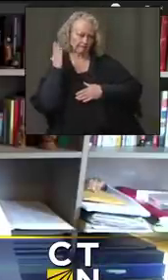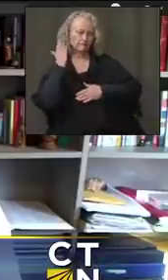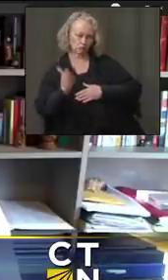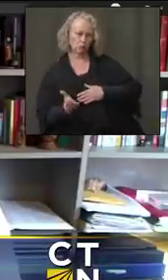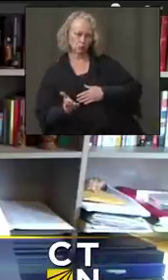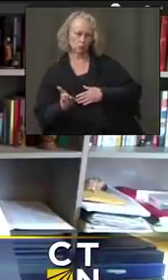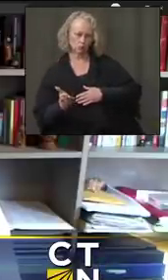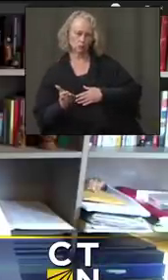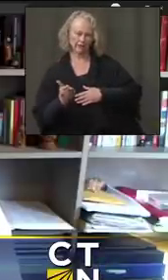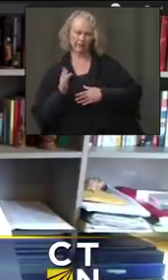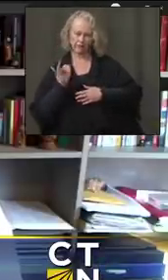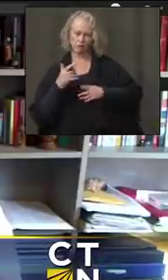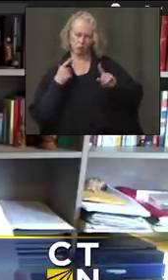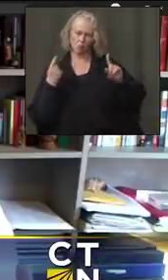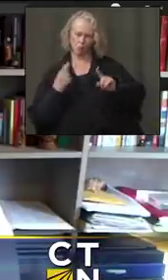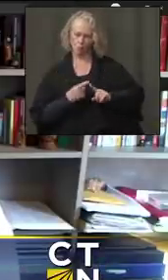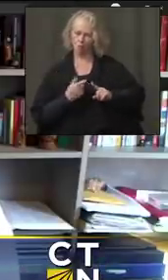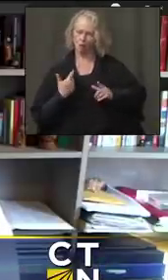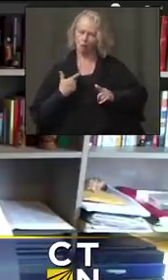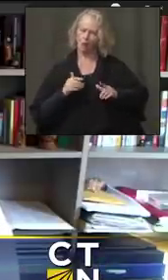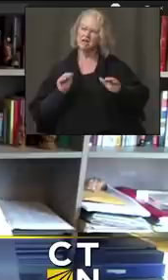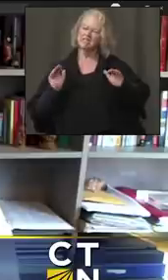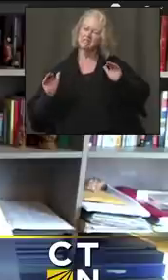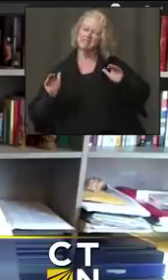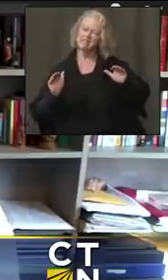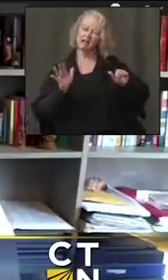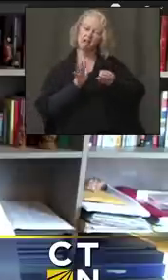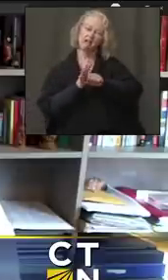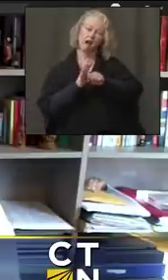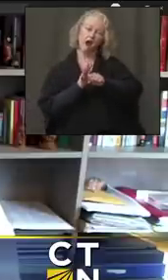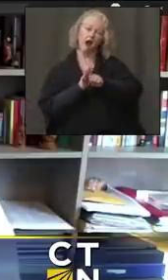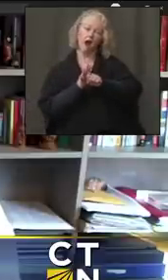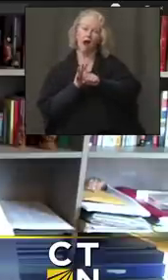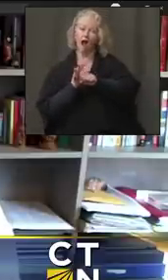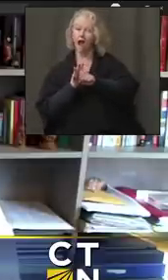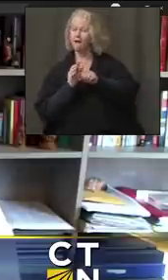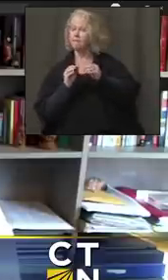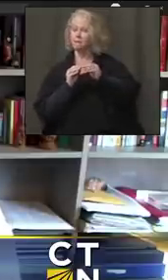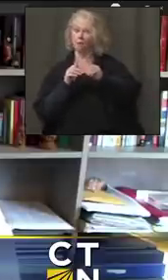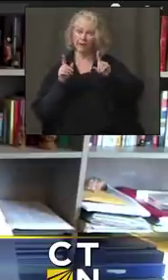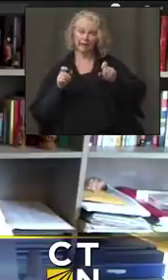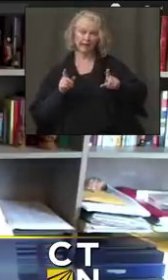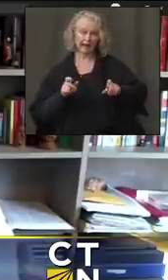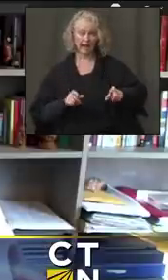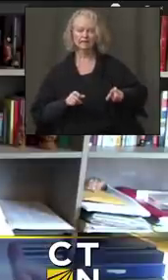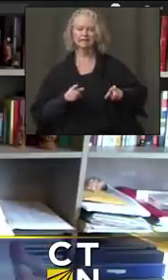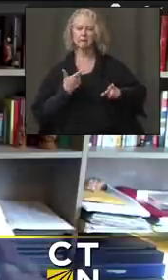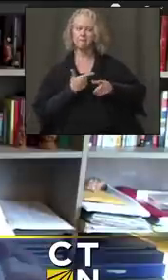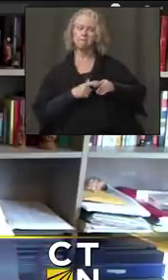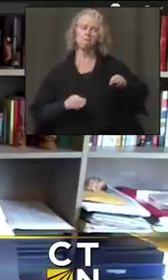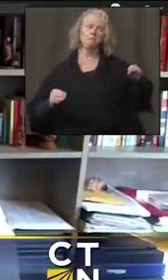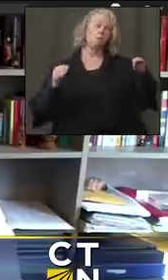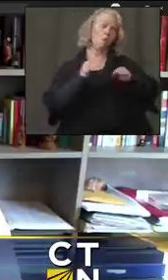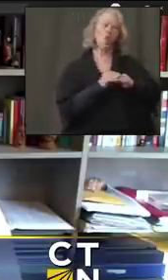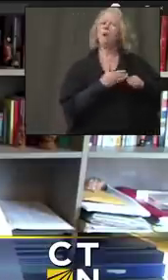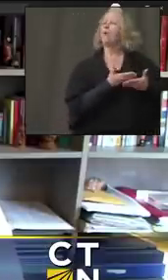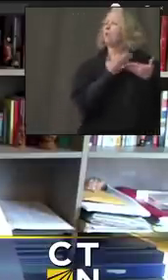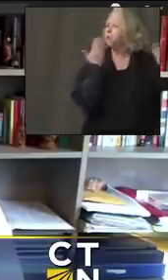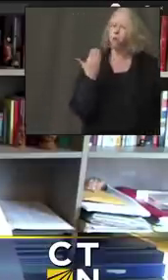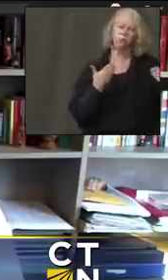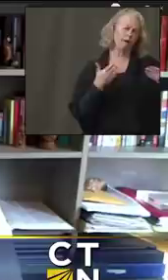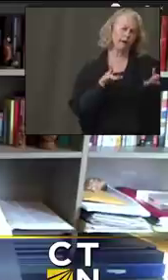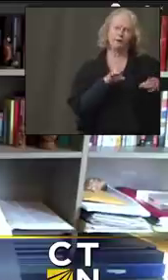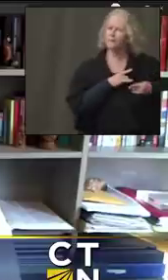to roll out testing so that enough people are testing, that more people are tested than are actually positive, so we can make sure that we